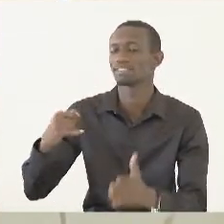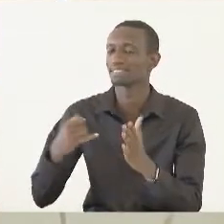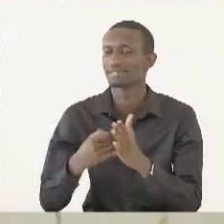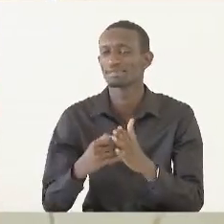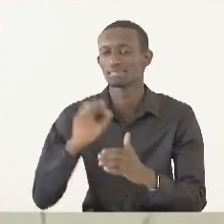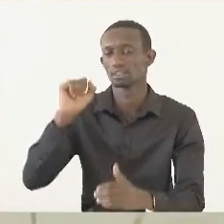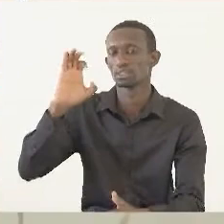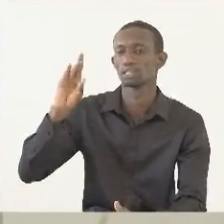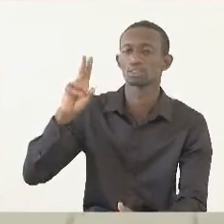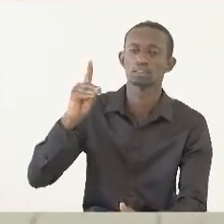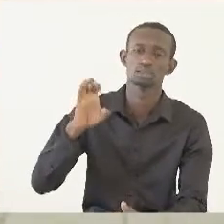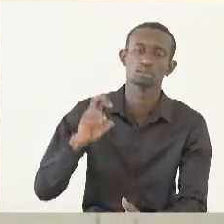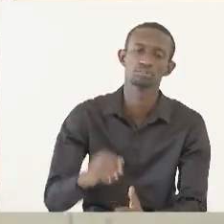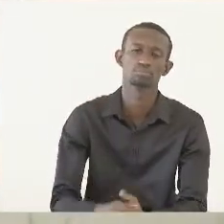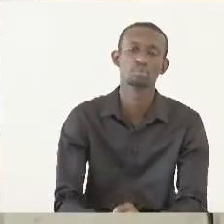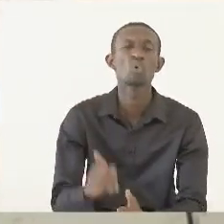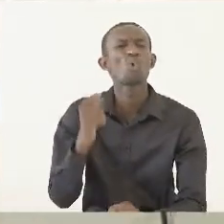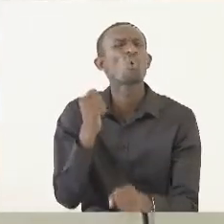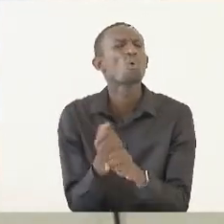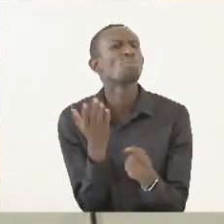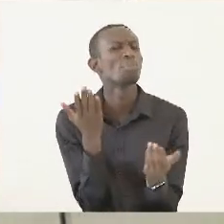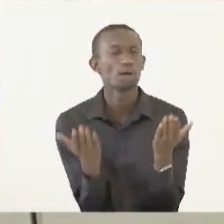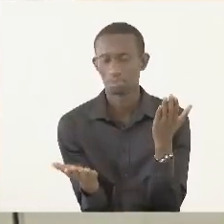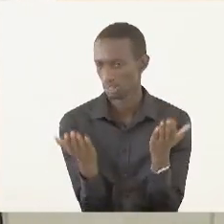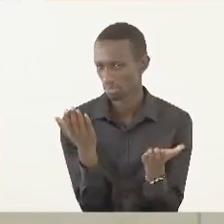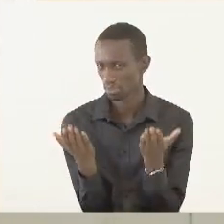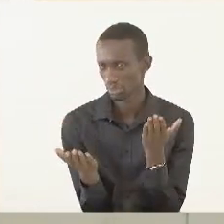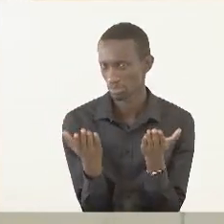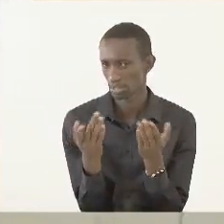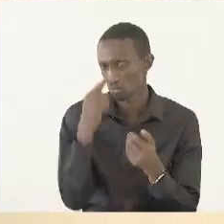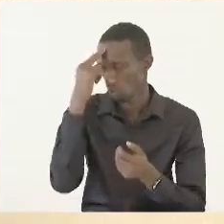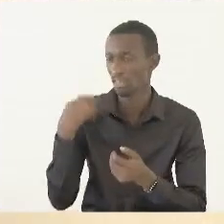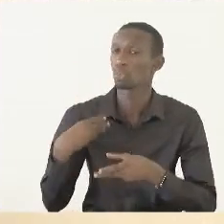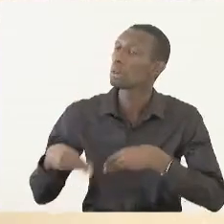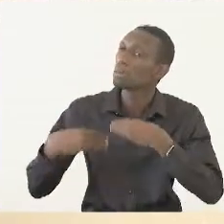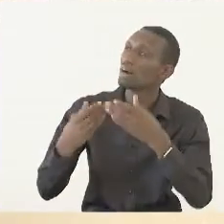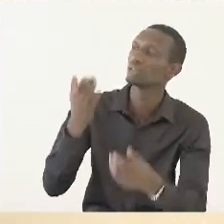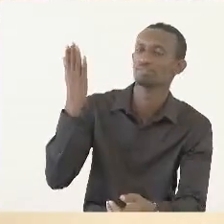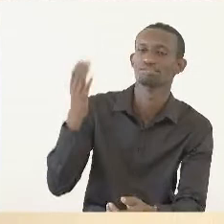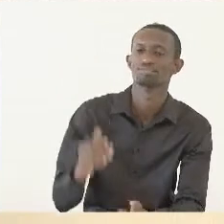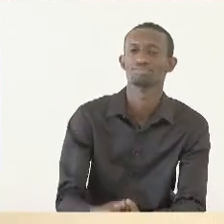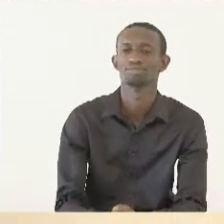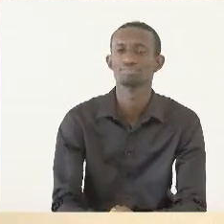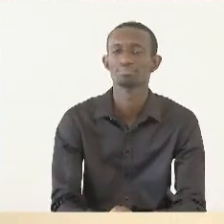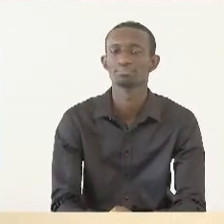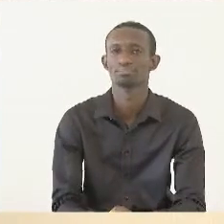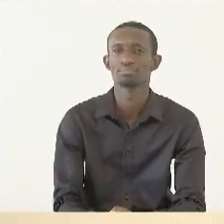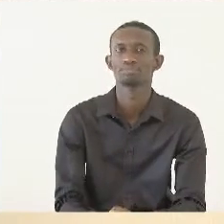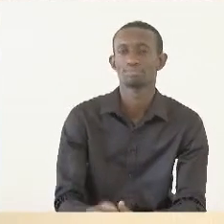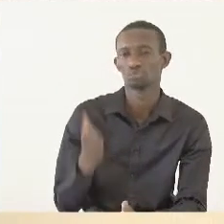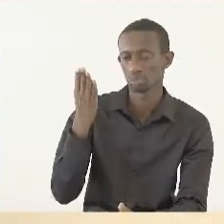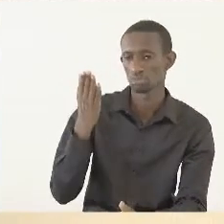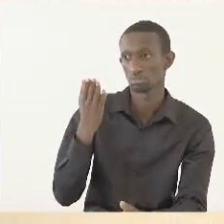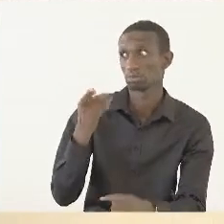compared to the aliphatic carboxylic acids. So that is why I brought these ones over here. It is just, this is for the